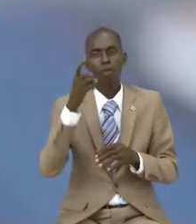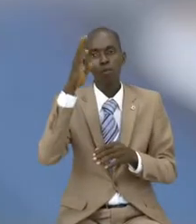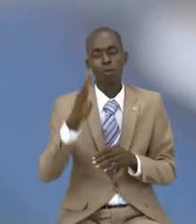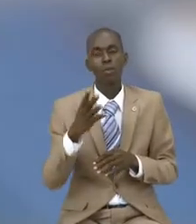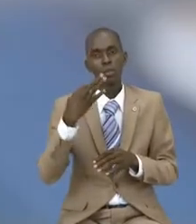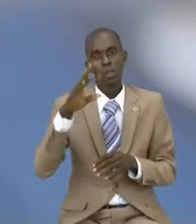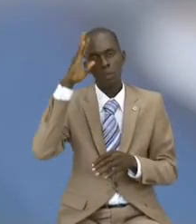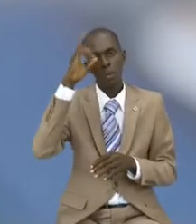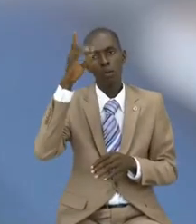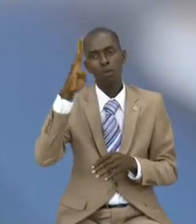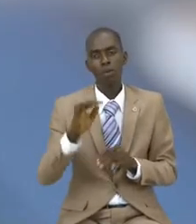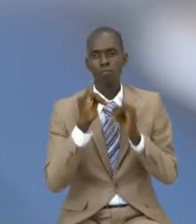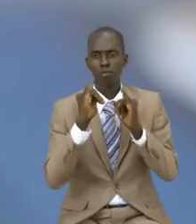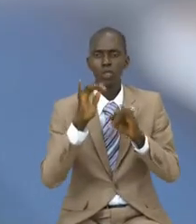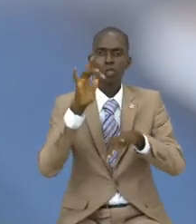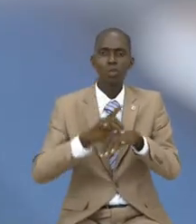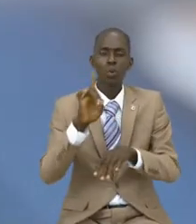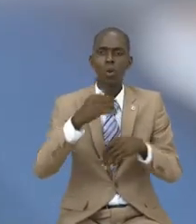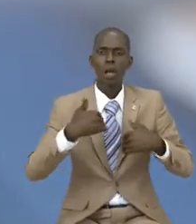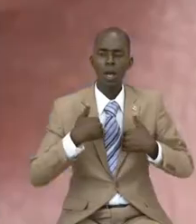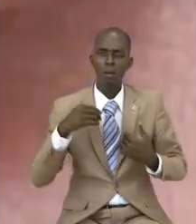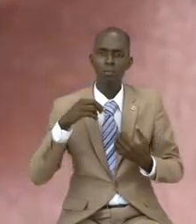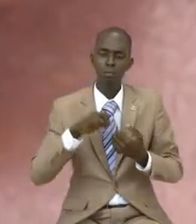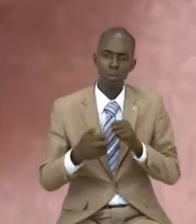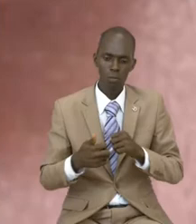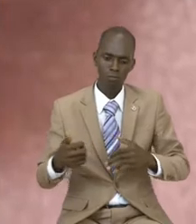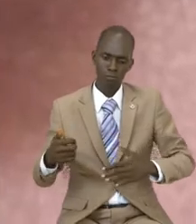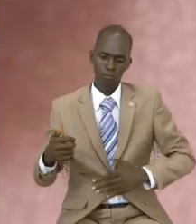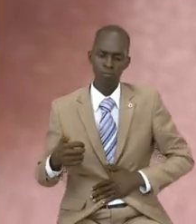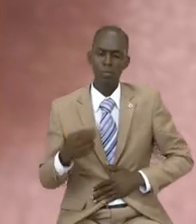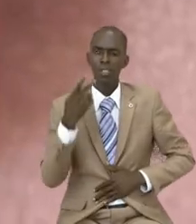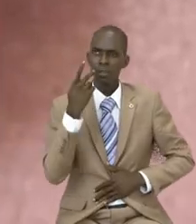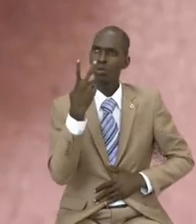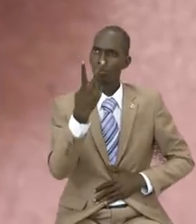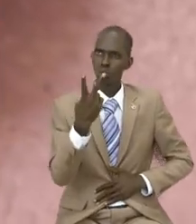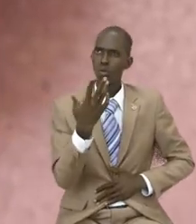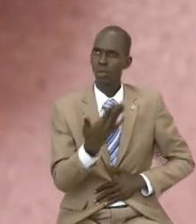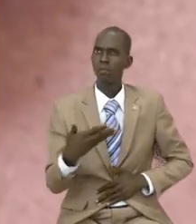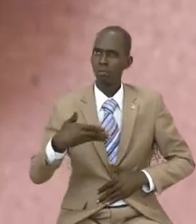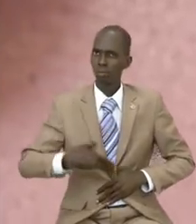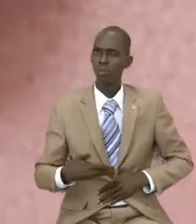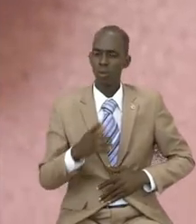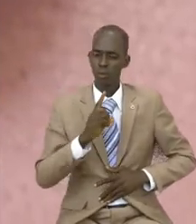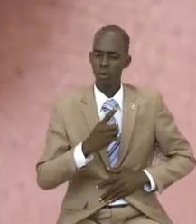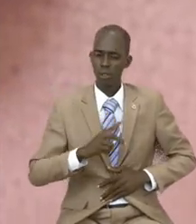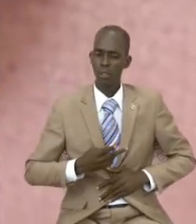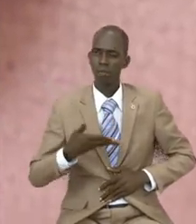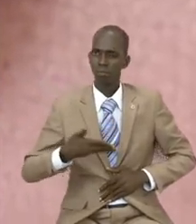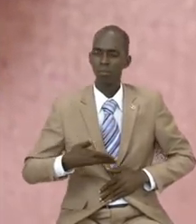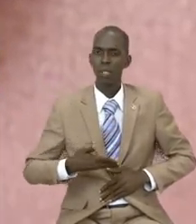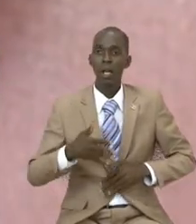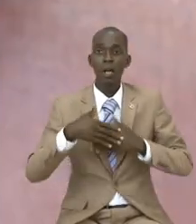have a problem. Initially, before the prayer, I put my hand, I felt the double navel, like the first and the second one. So after the